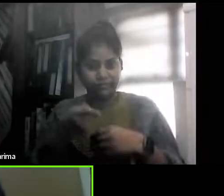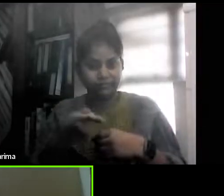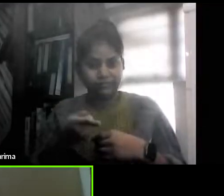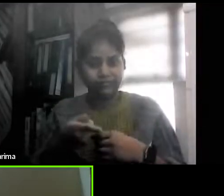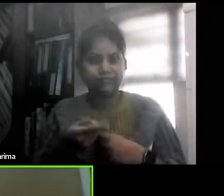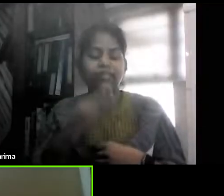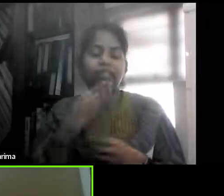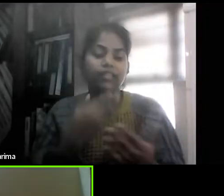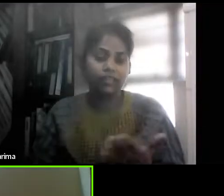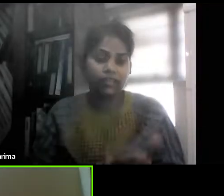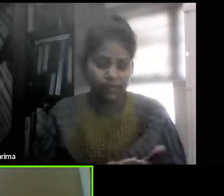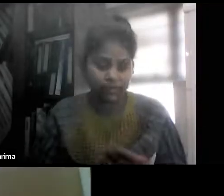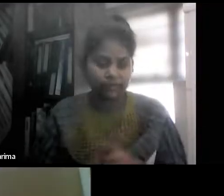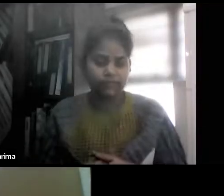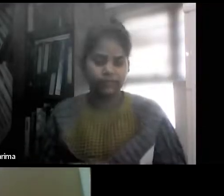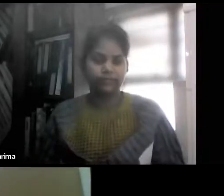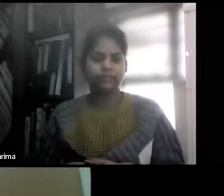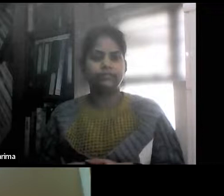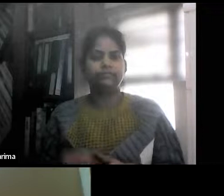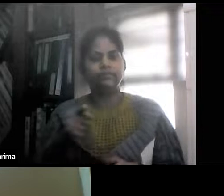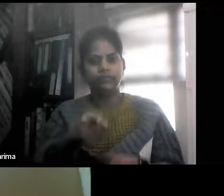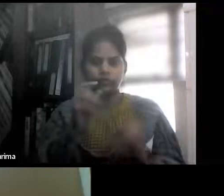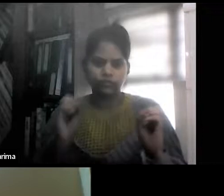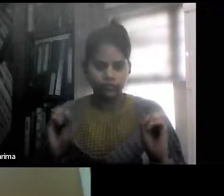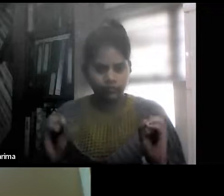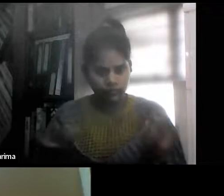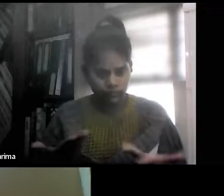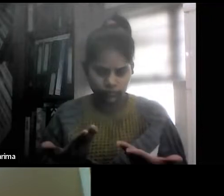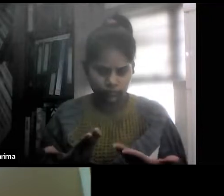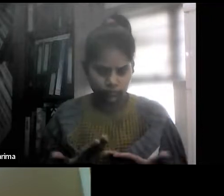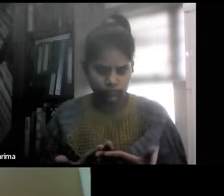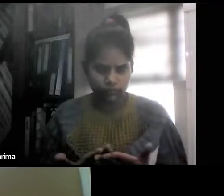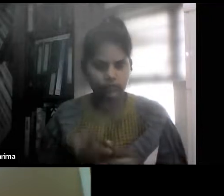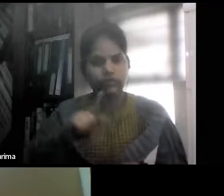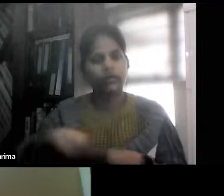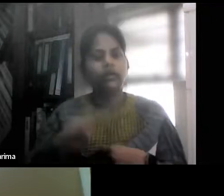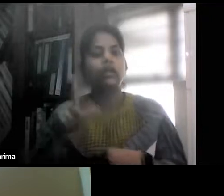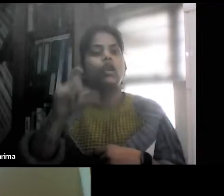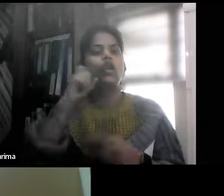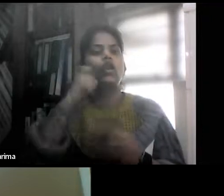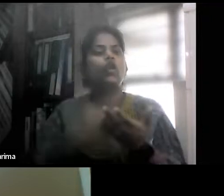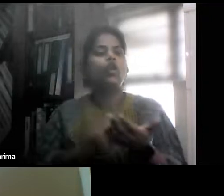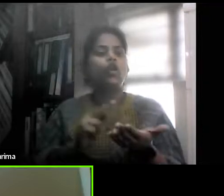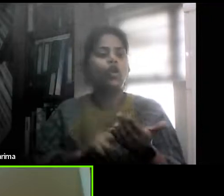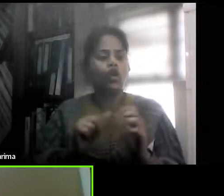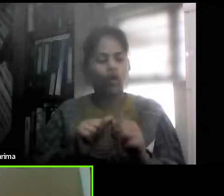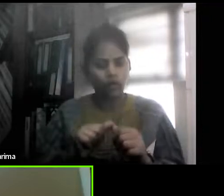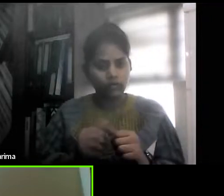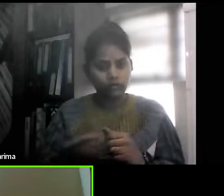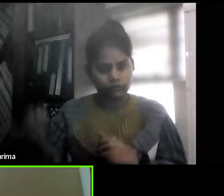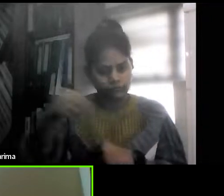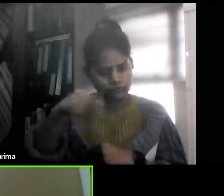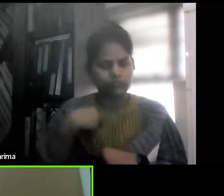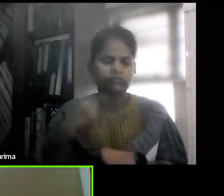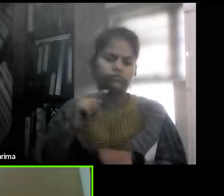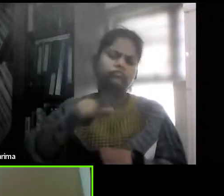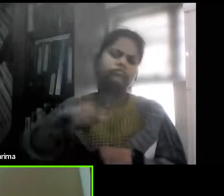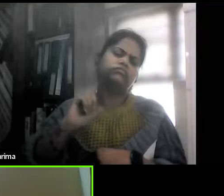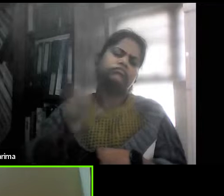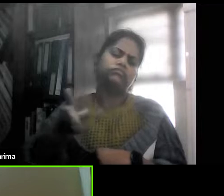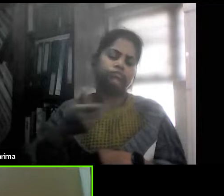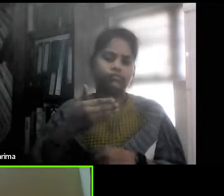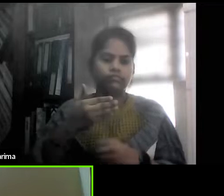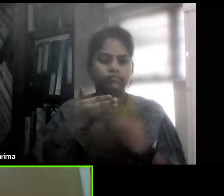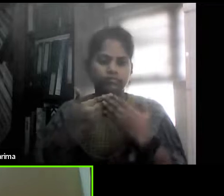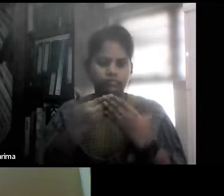So, So you should I start, begin and now? then when Lorna comes in, we'll talk about it. All right. Fine. Okay, fine. So, I